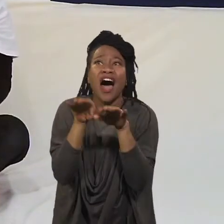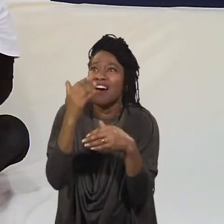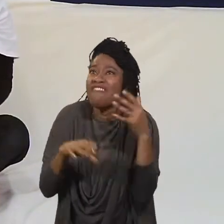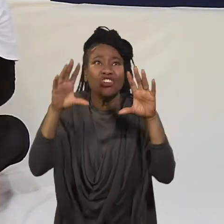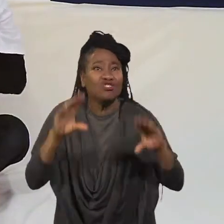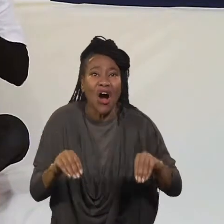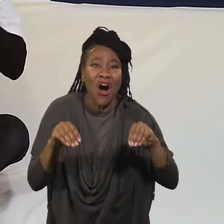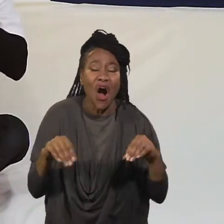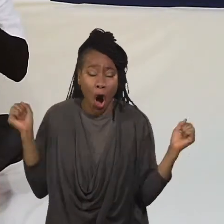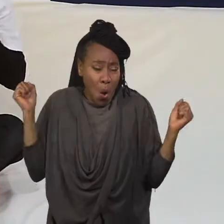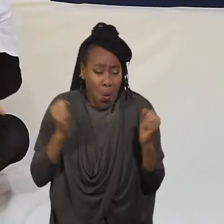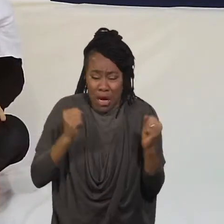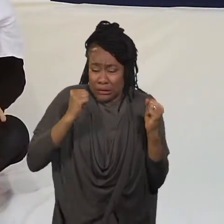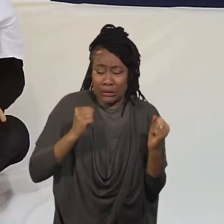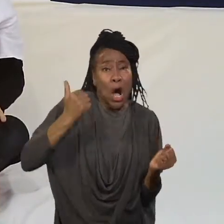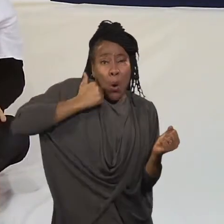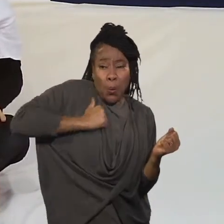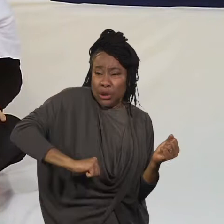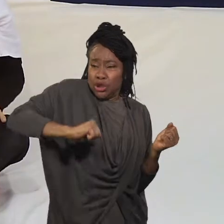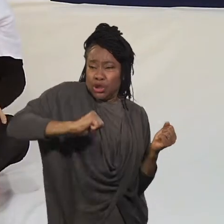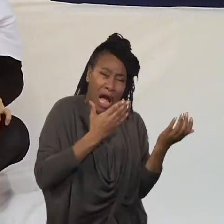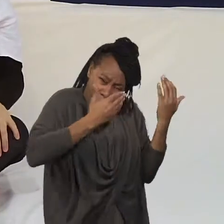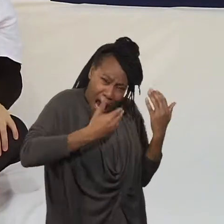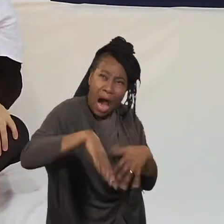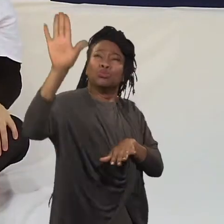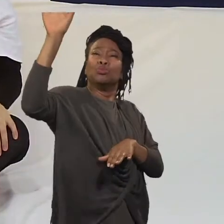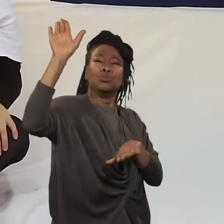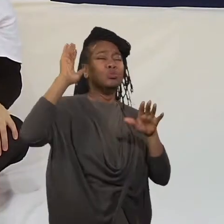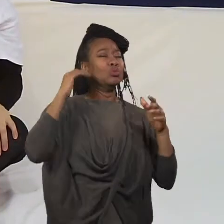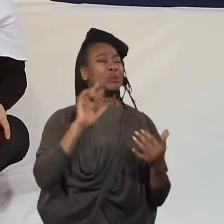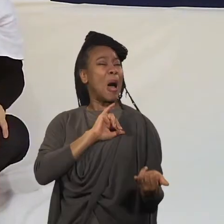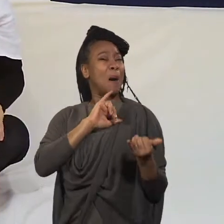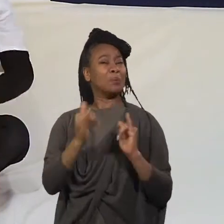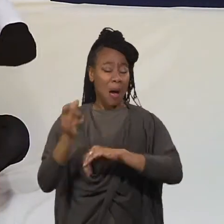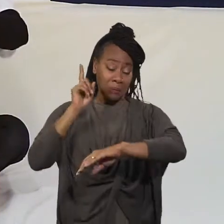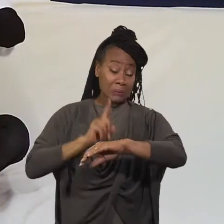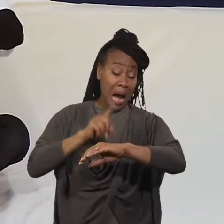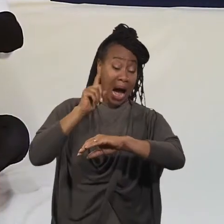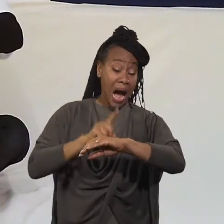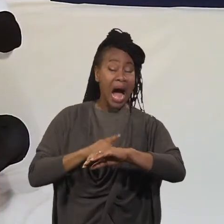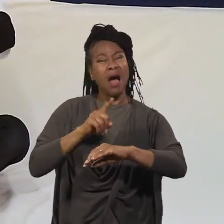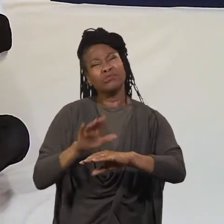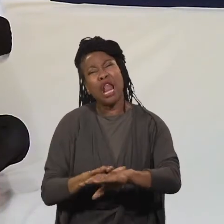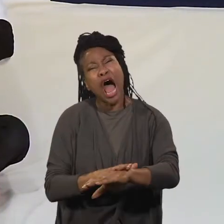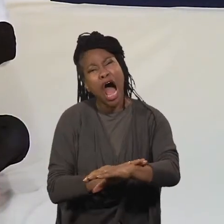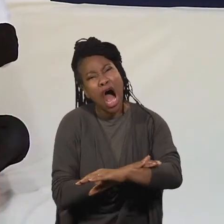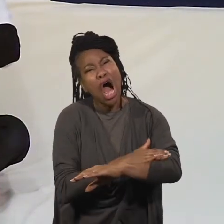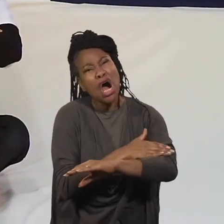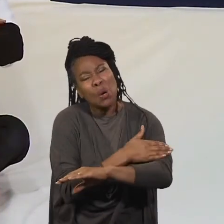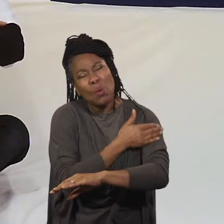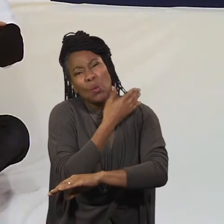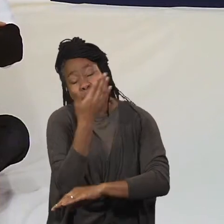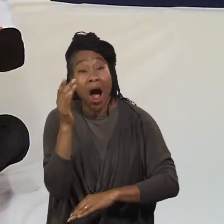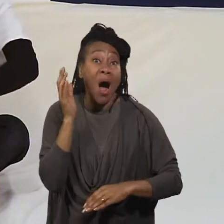stop. Winter wishes, out you go, as sometimes time can go